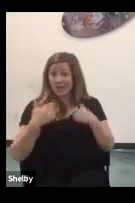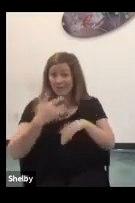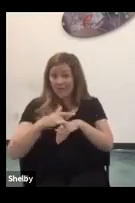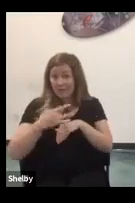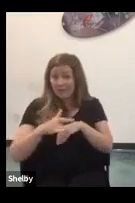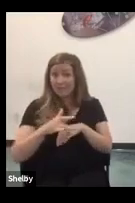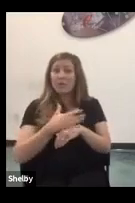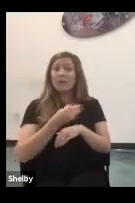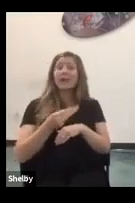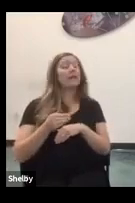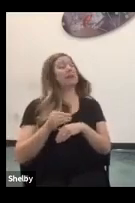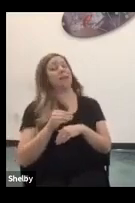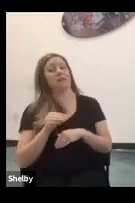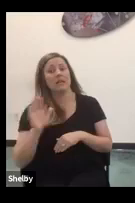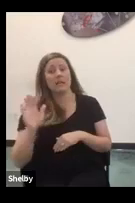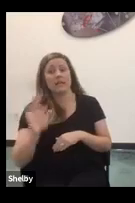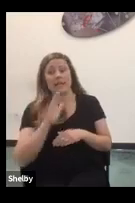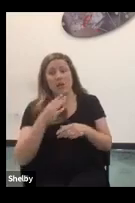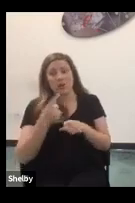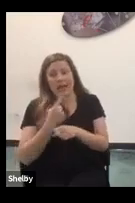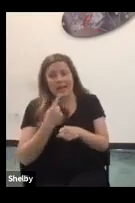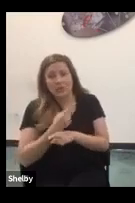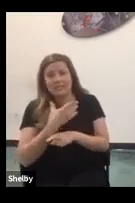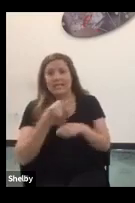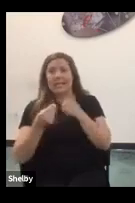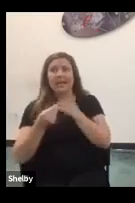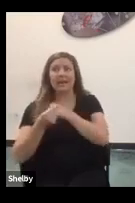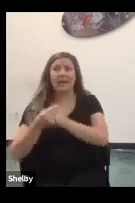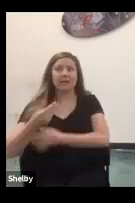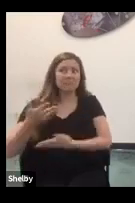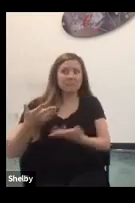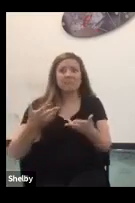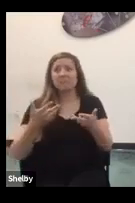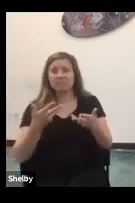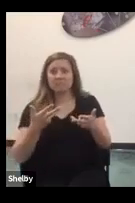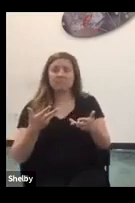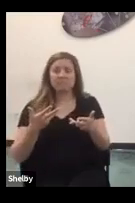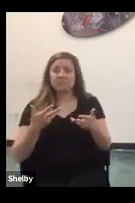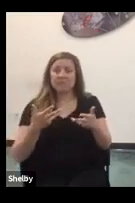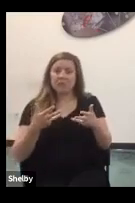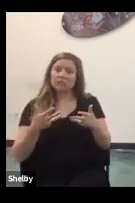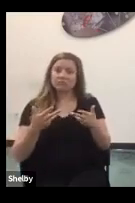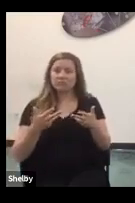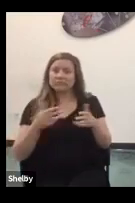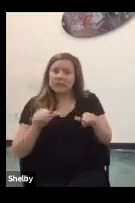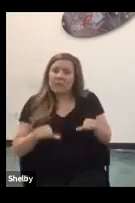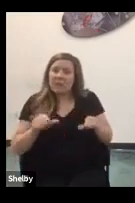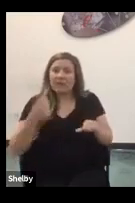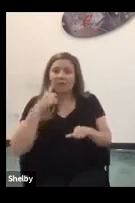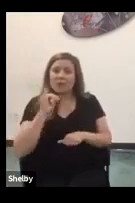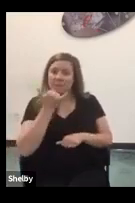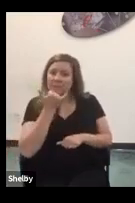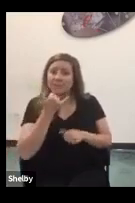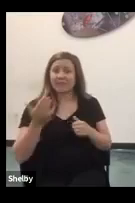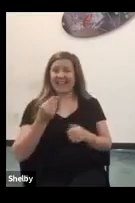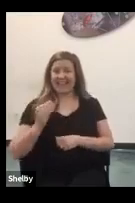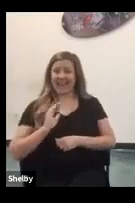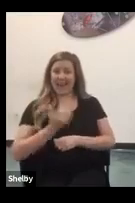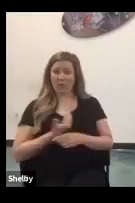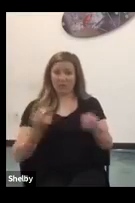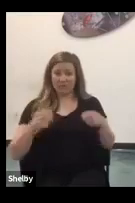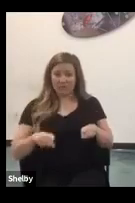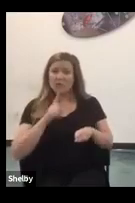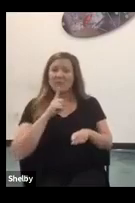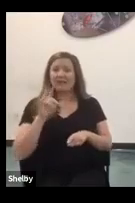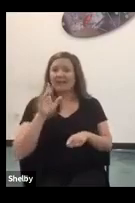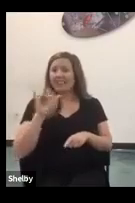their accuracy and imperfectness and our low prevalence, that's not something that would be able to actually give us a